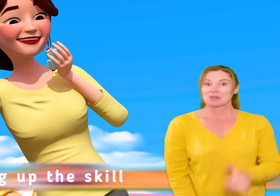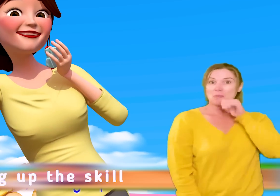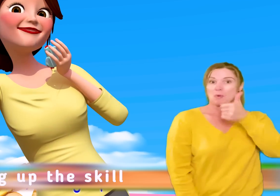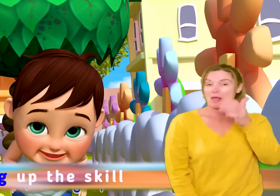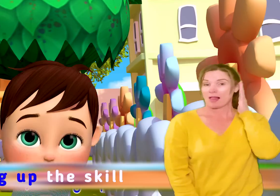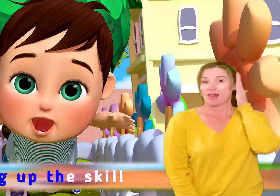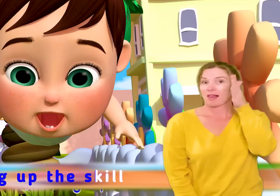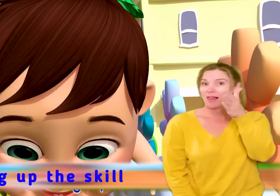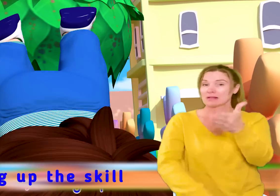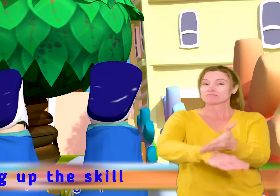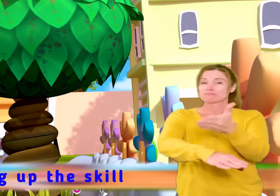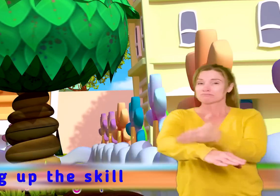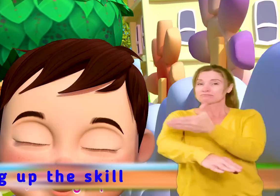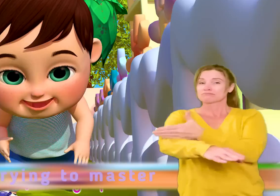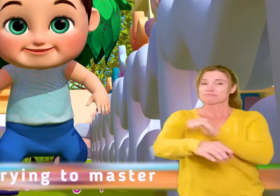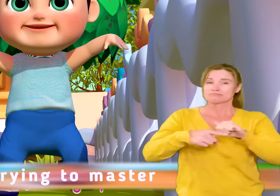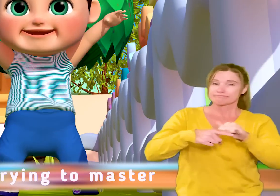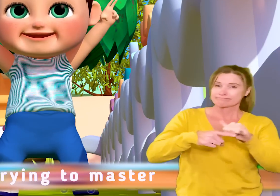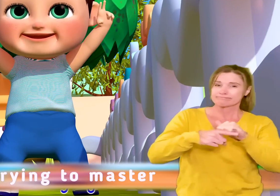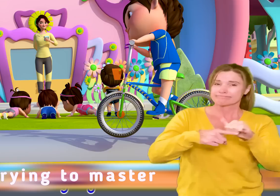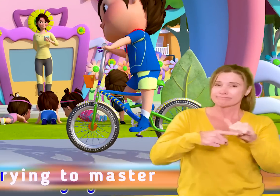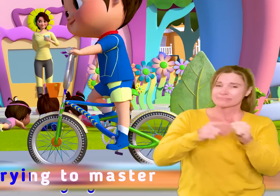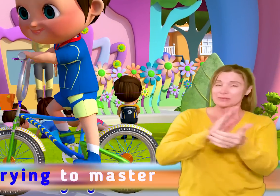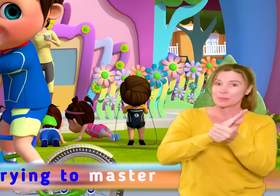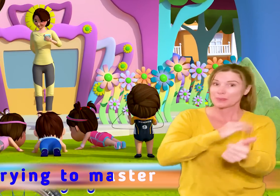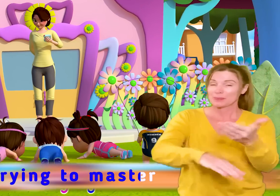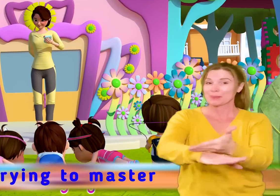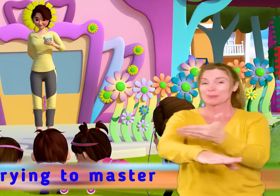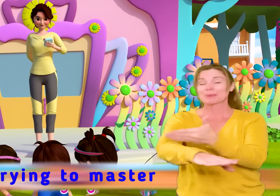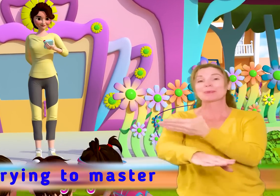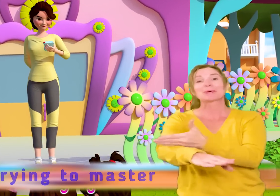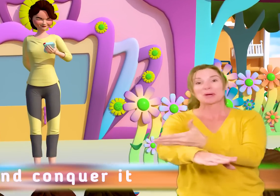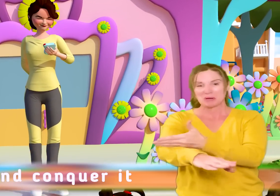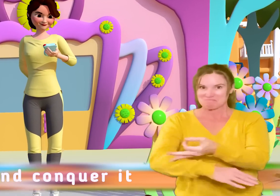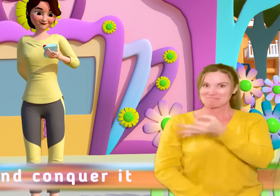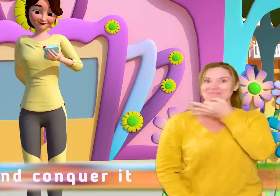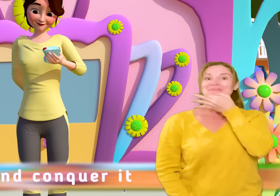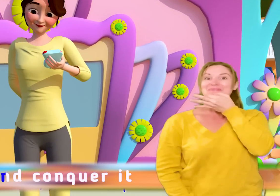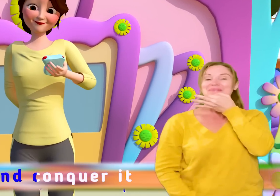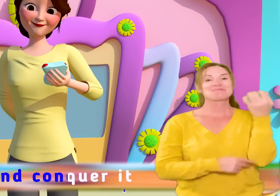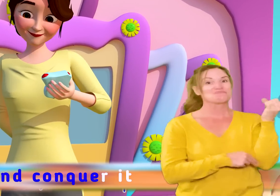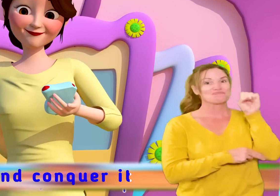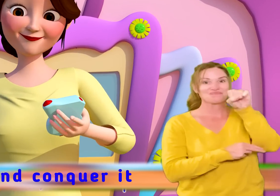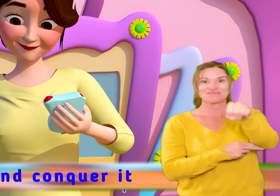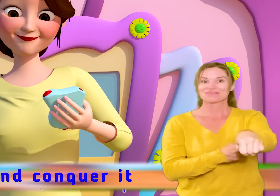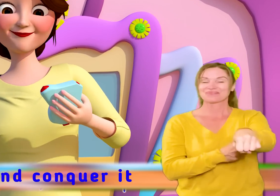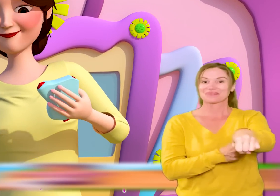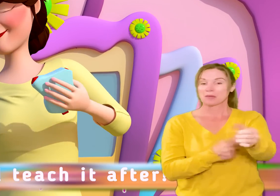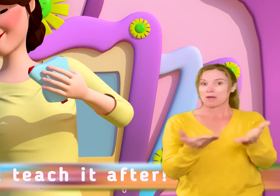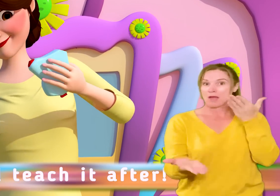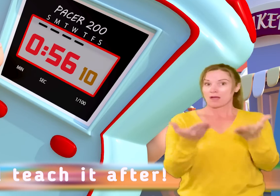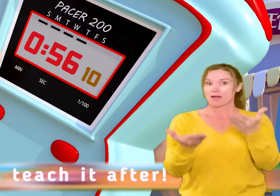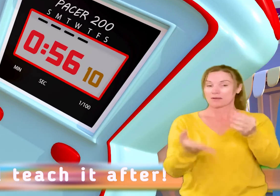tomorrow we'll bring up the skill we've been trying to master we'll Master it and Conquer